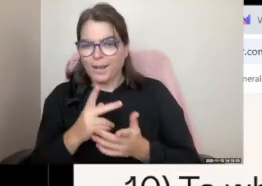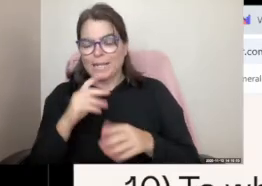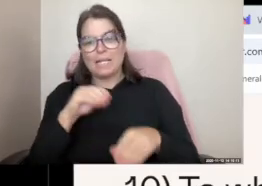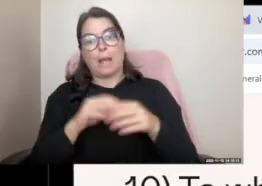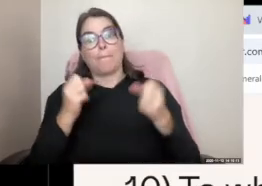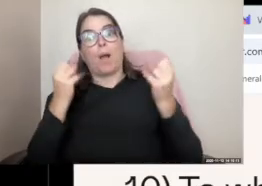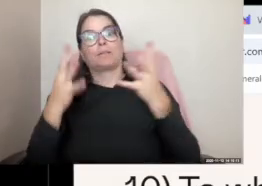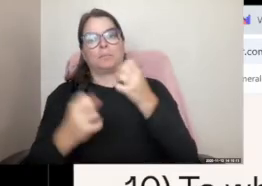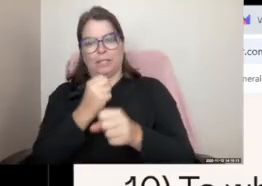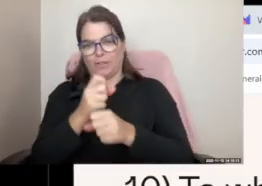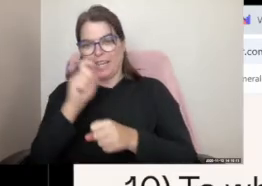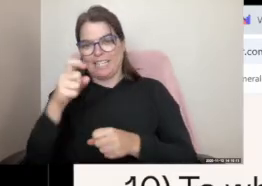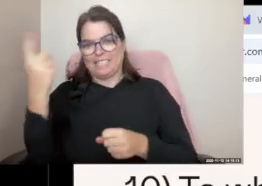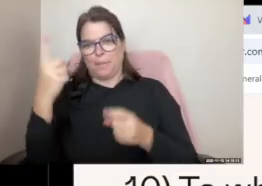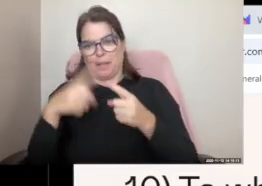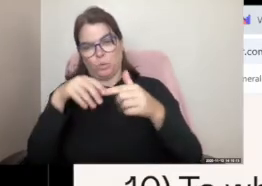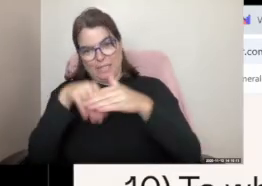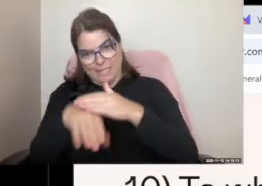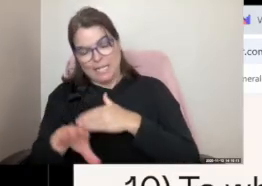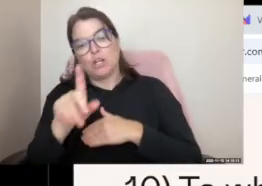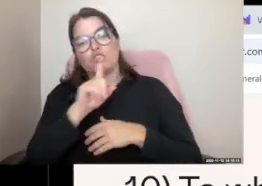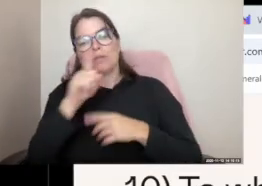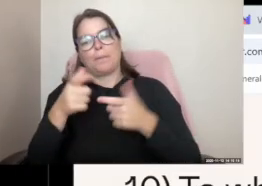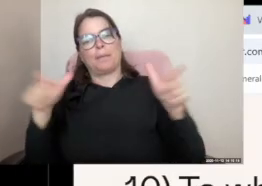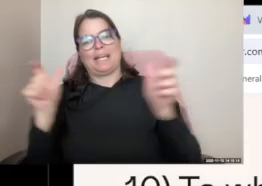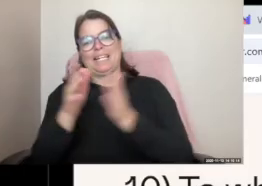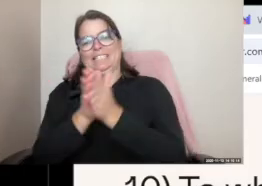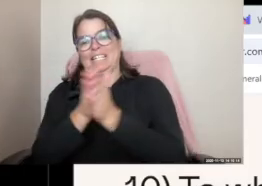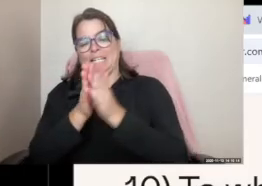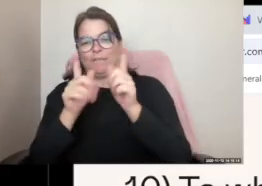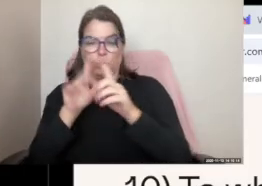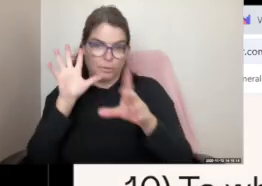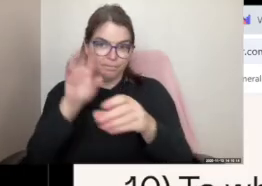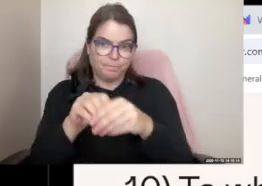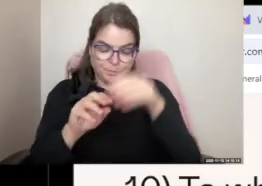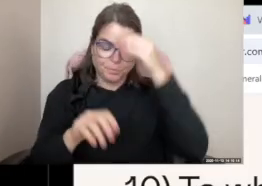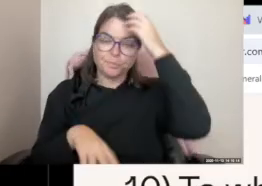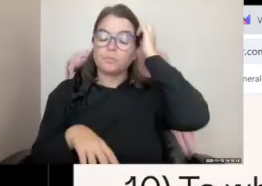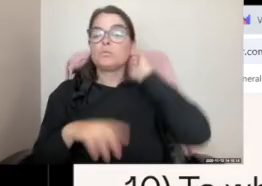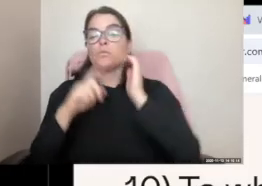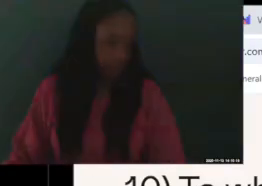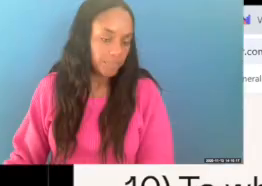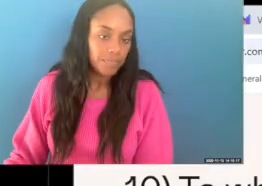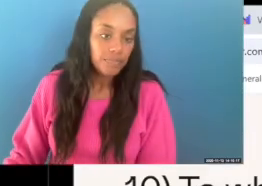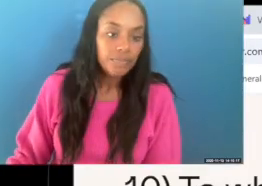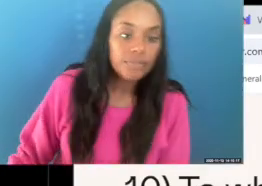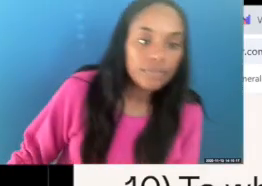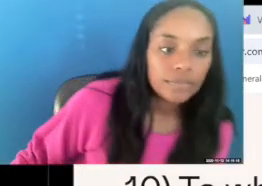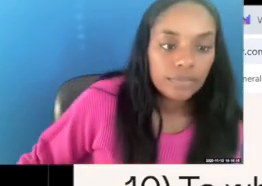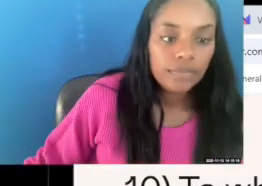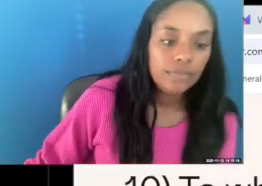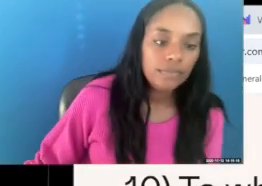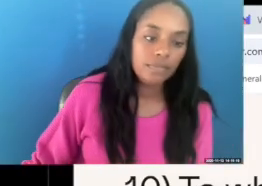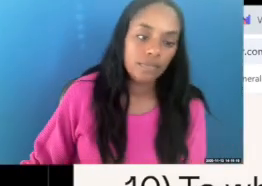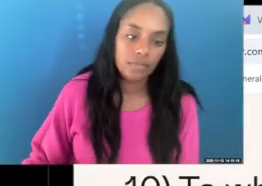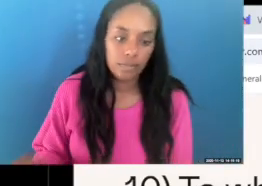cost of ownership, but for a small business, that's a huge risk. And they need more than what is, going to come back